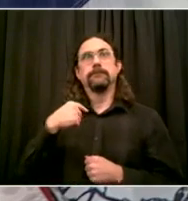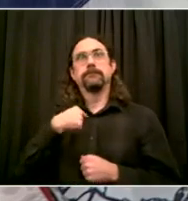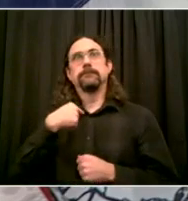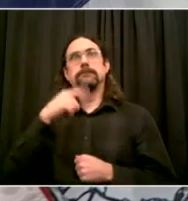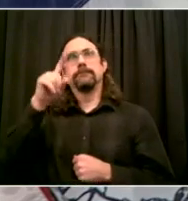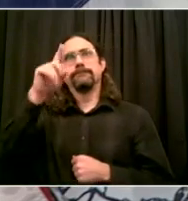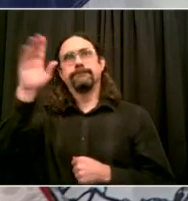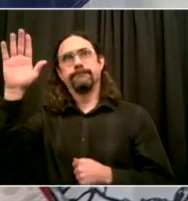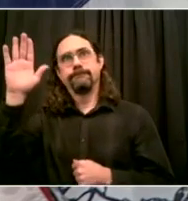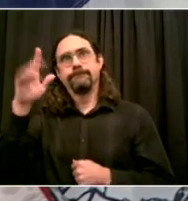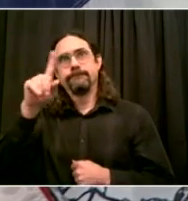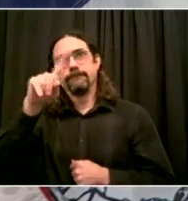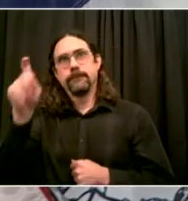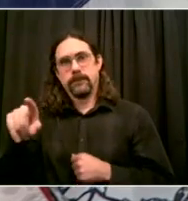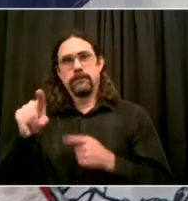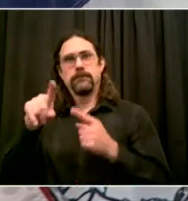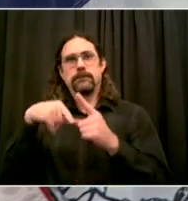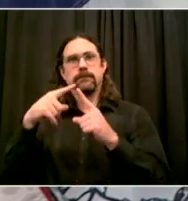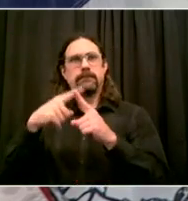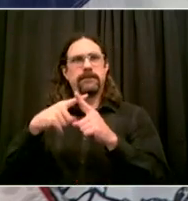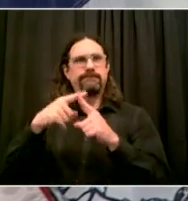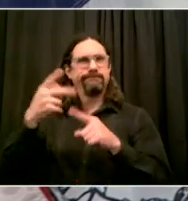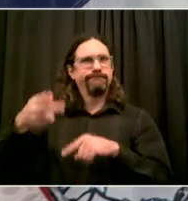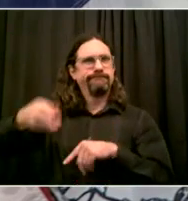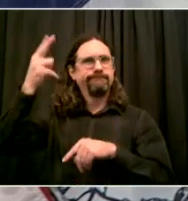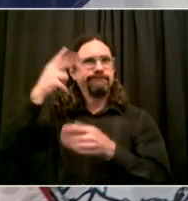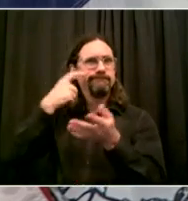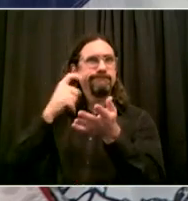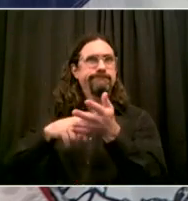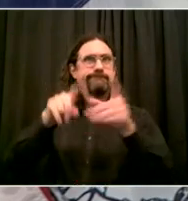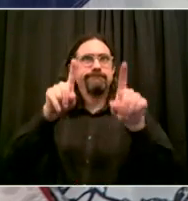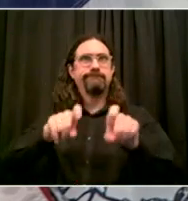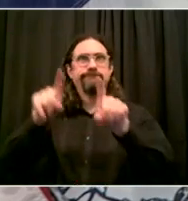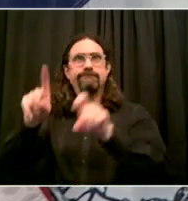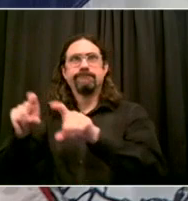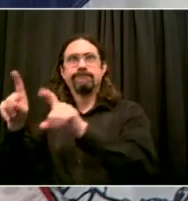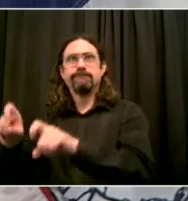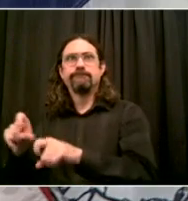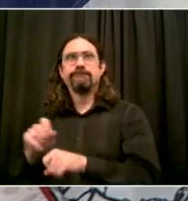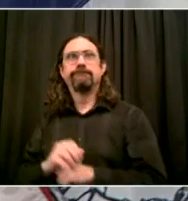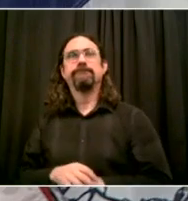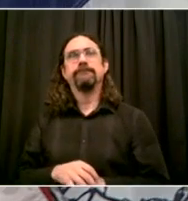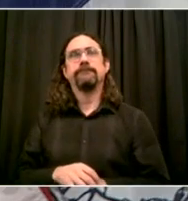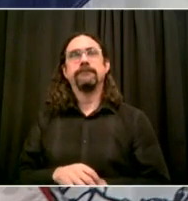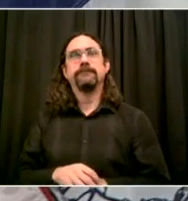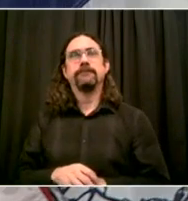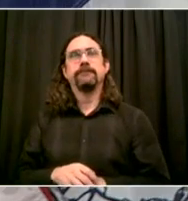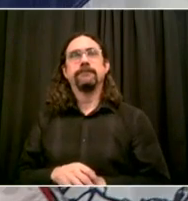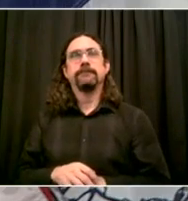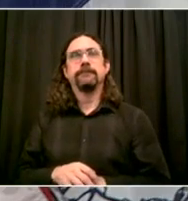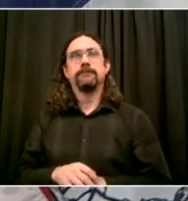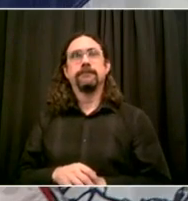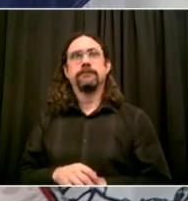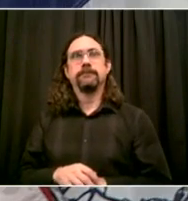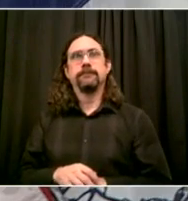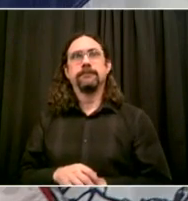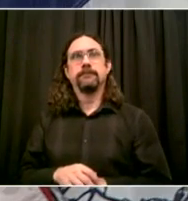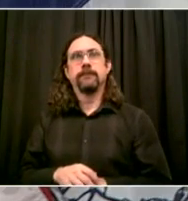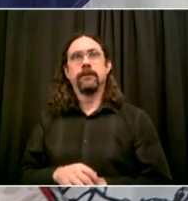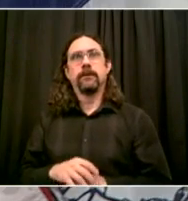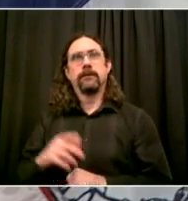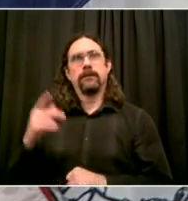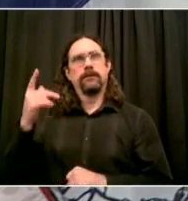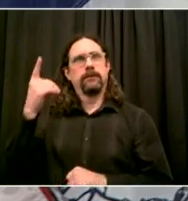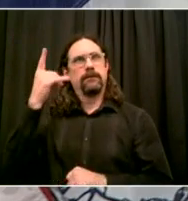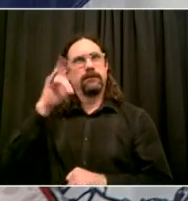learned anything about how these cases are spreading? Seems like all these months into Test and Trace, we don't get much in terms